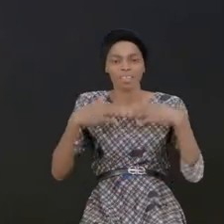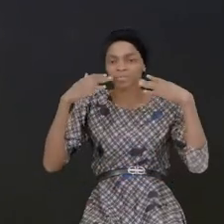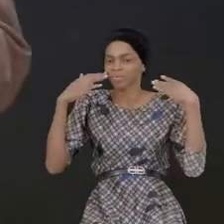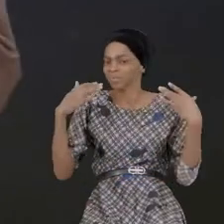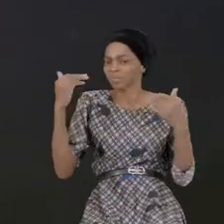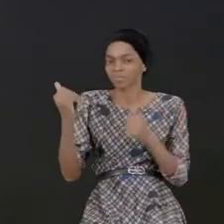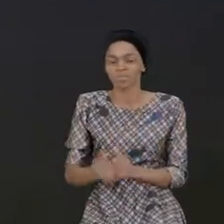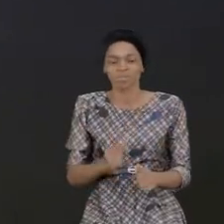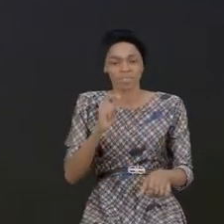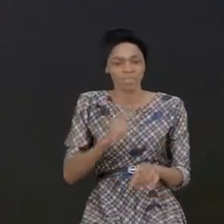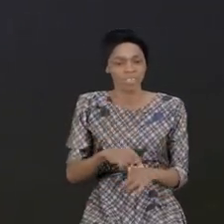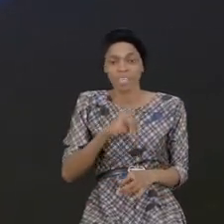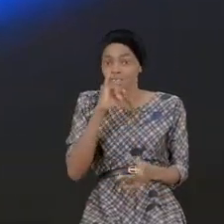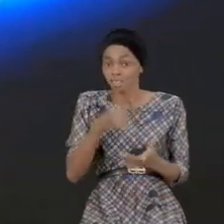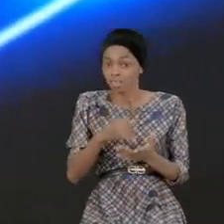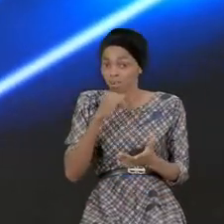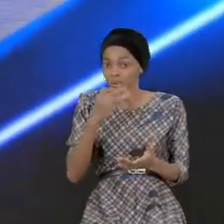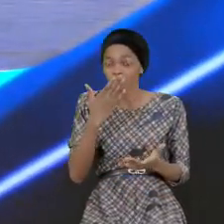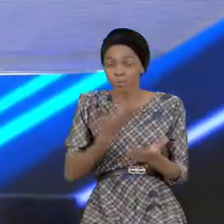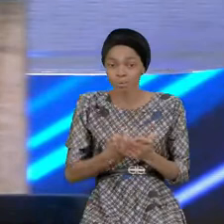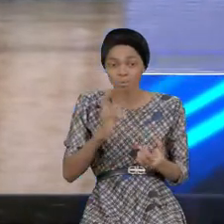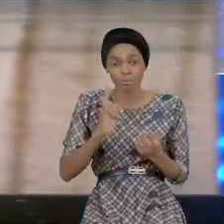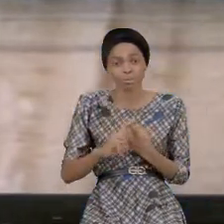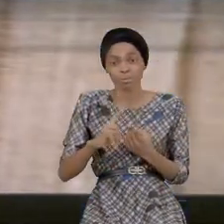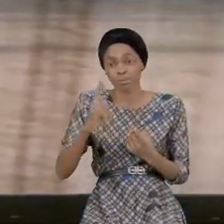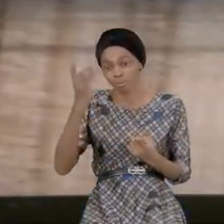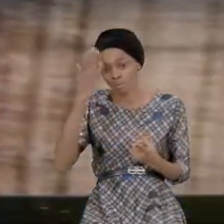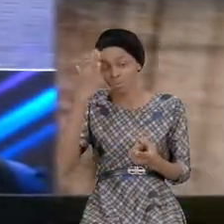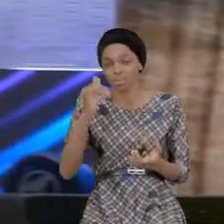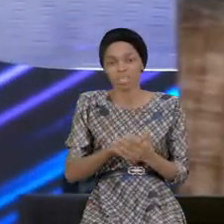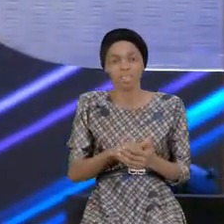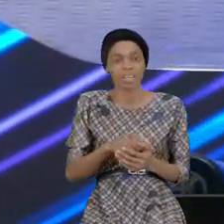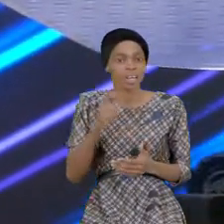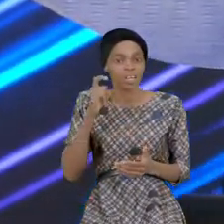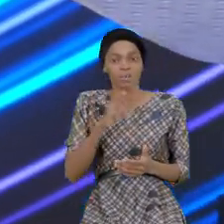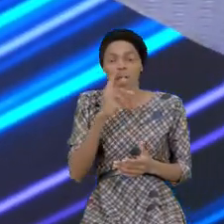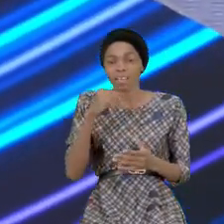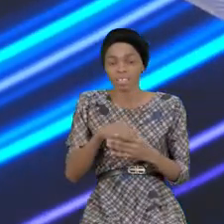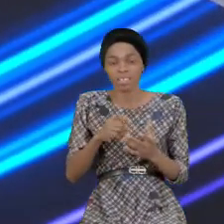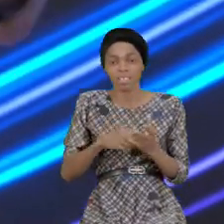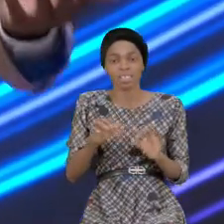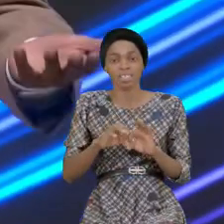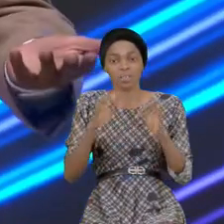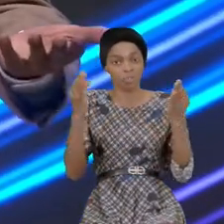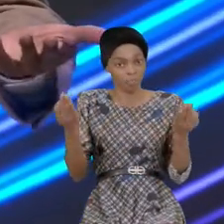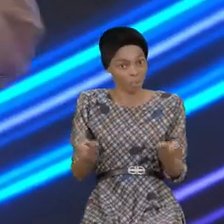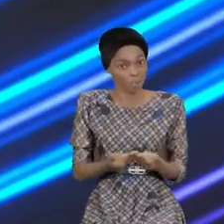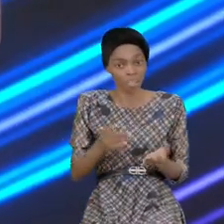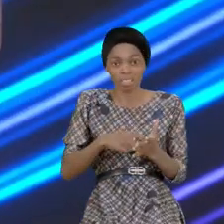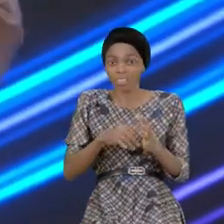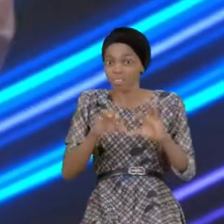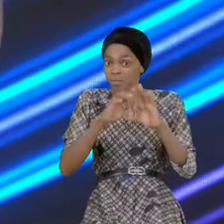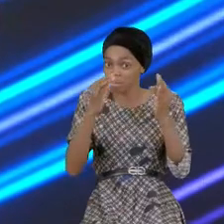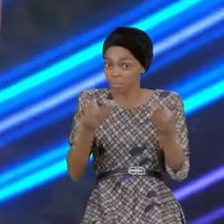time? Isn't it good to know that, you know, you are in this family and this family, there's love. In